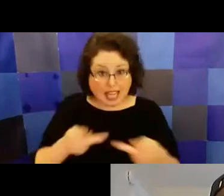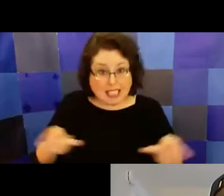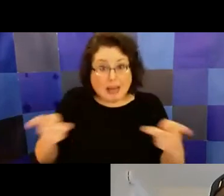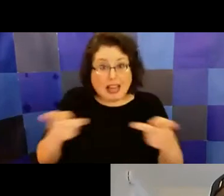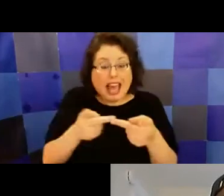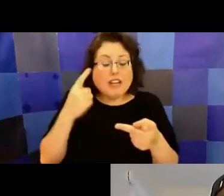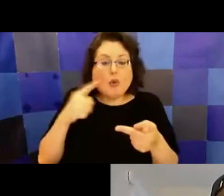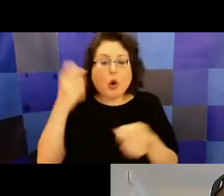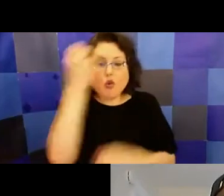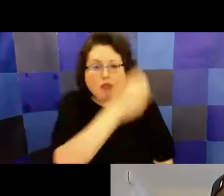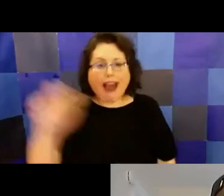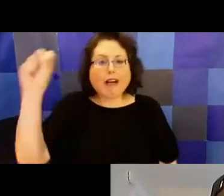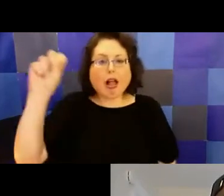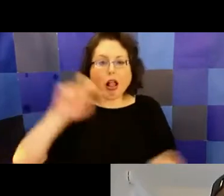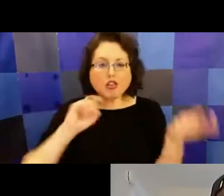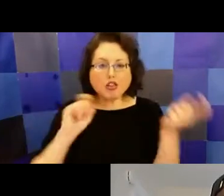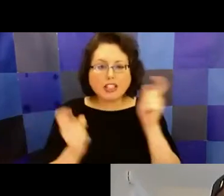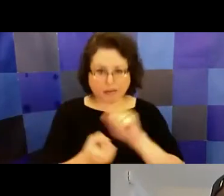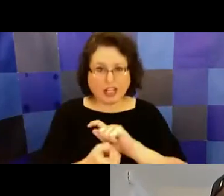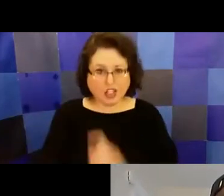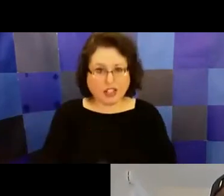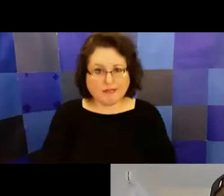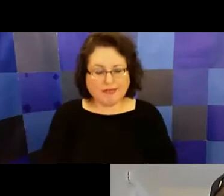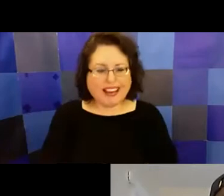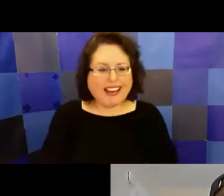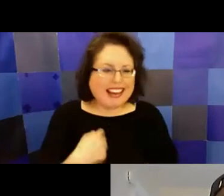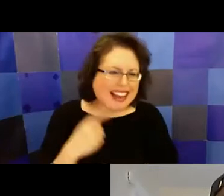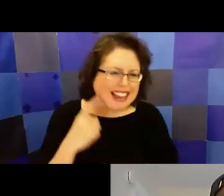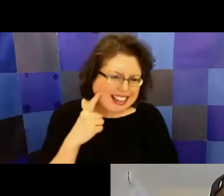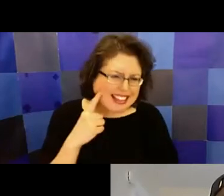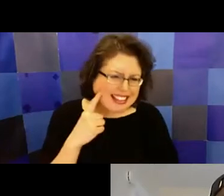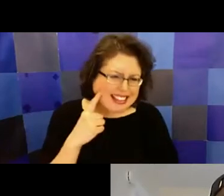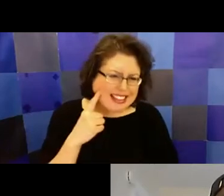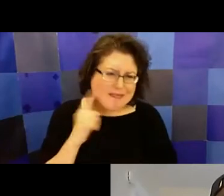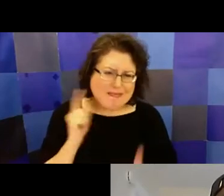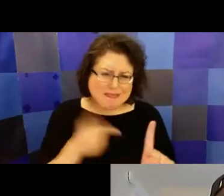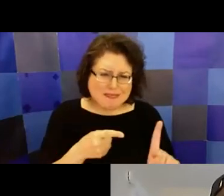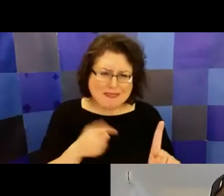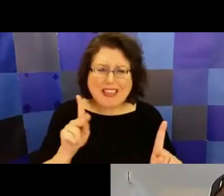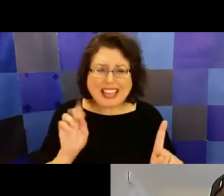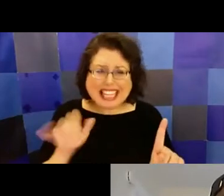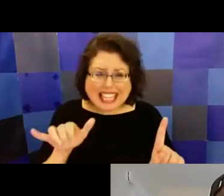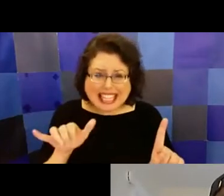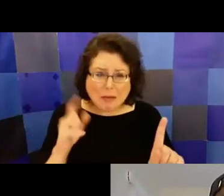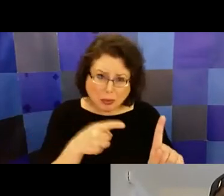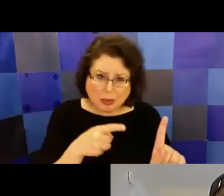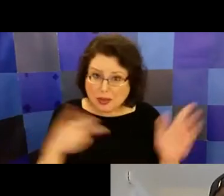radical transformation. I think the key point is